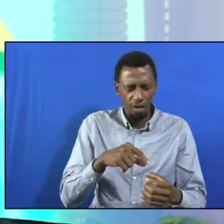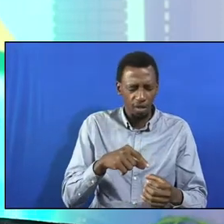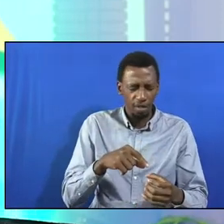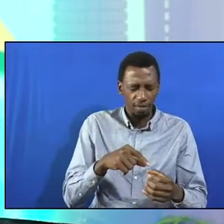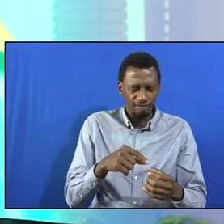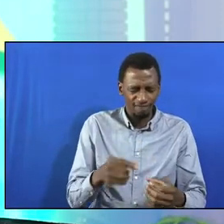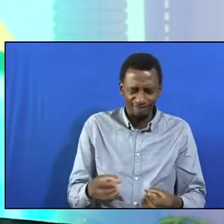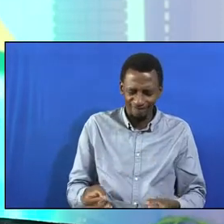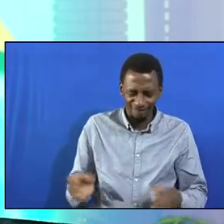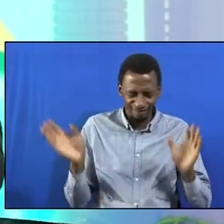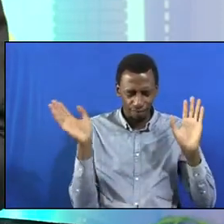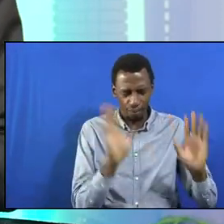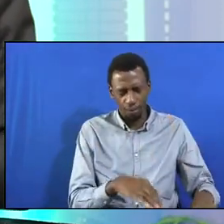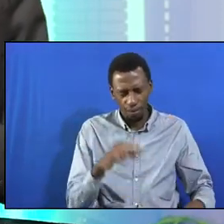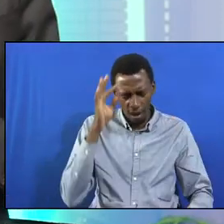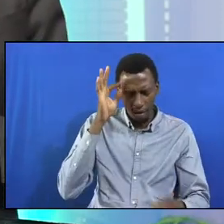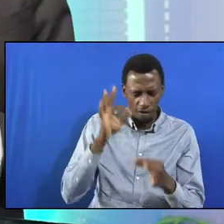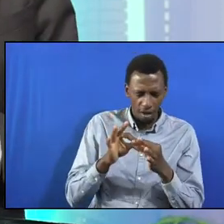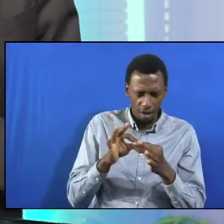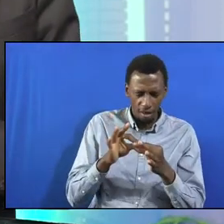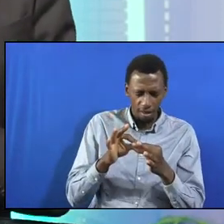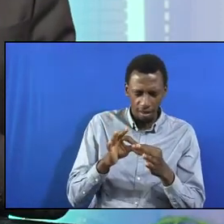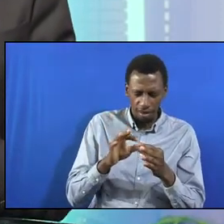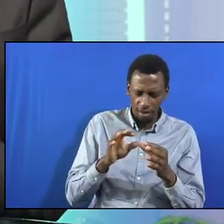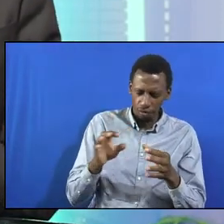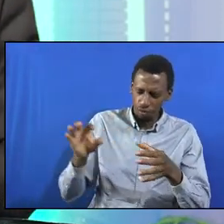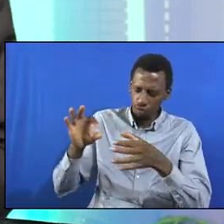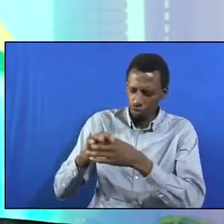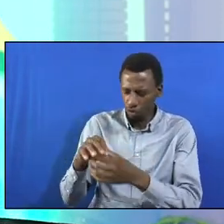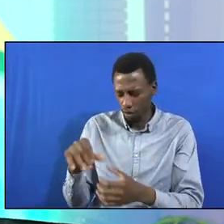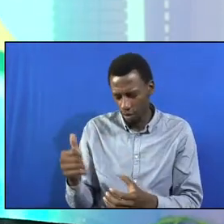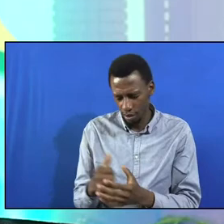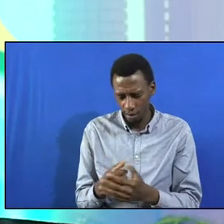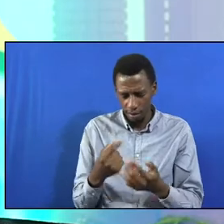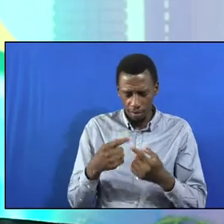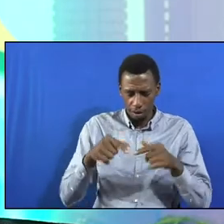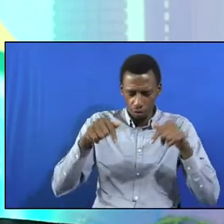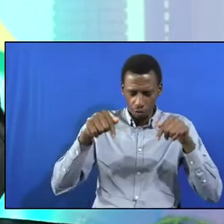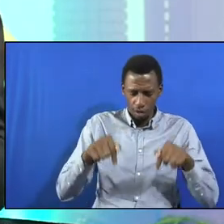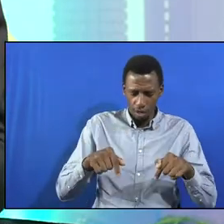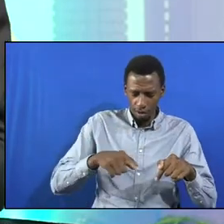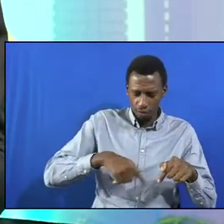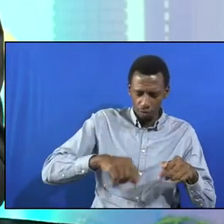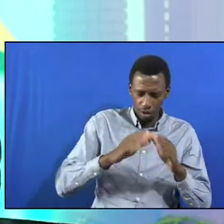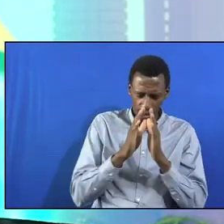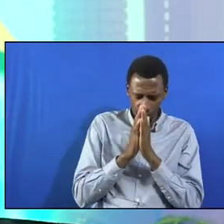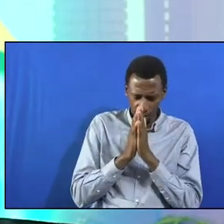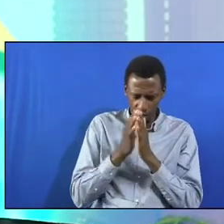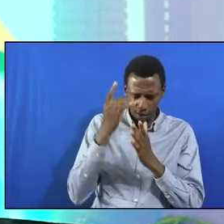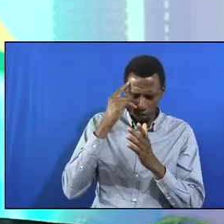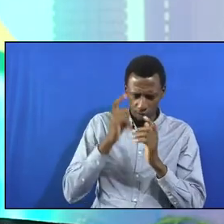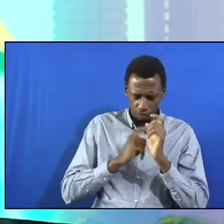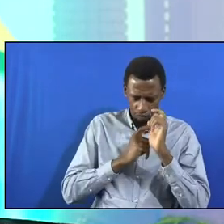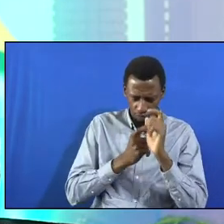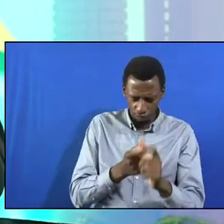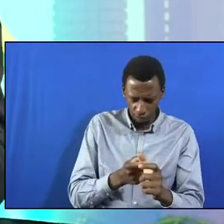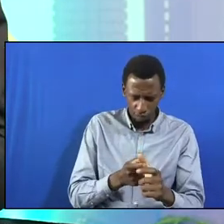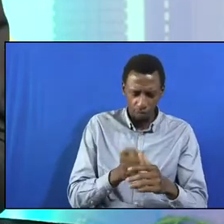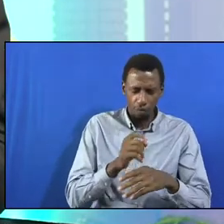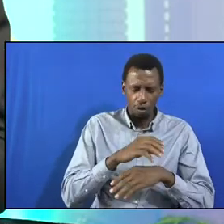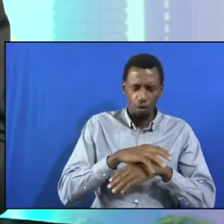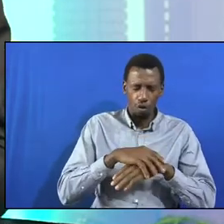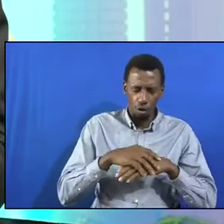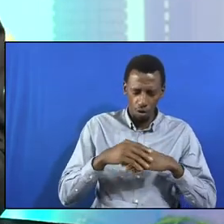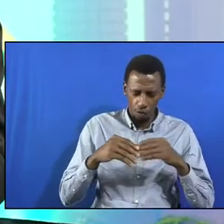even faith to be attached to others. But today we are praying for the gift of being